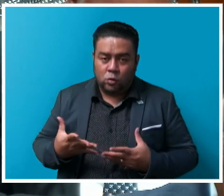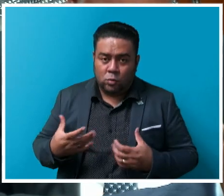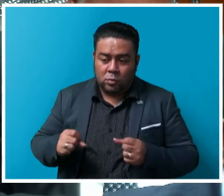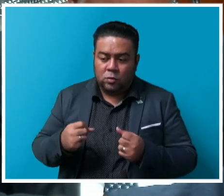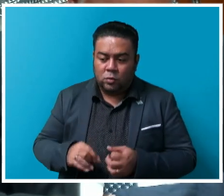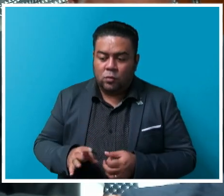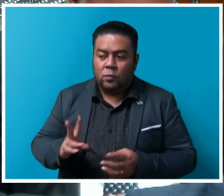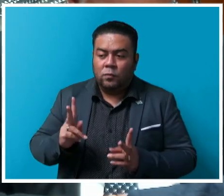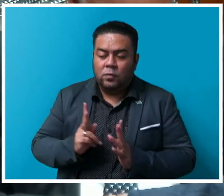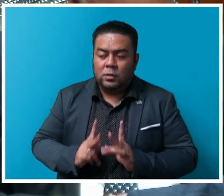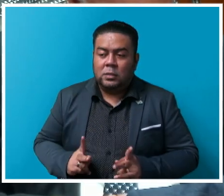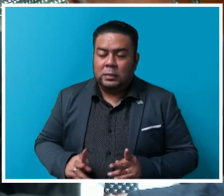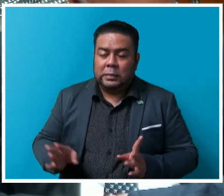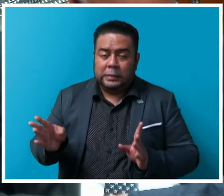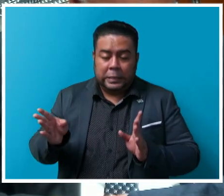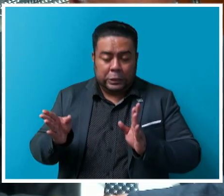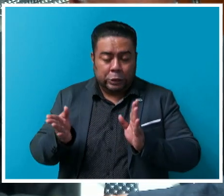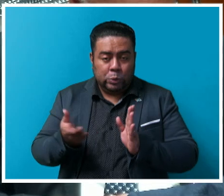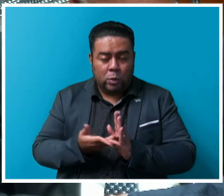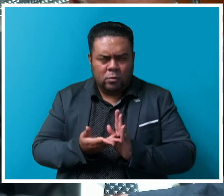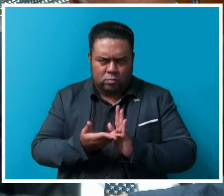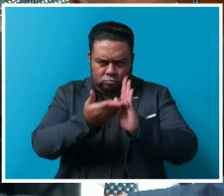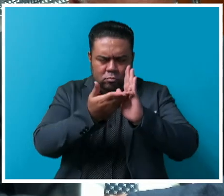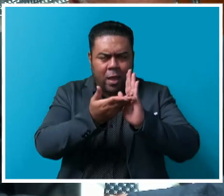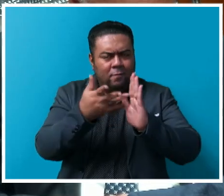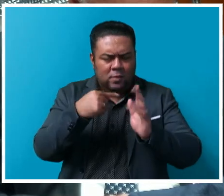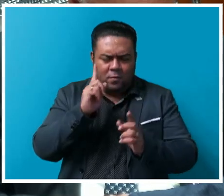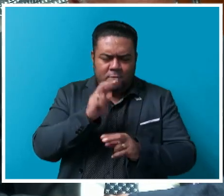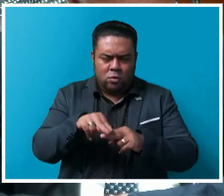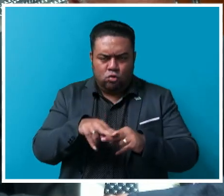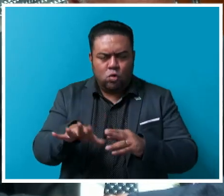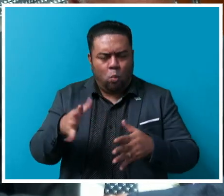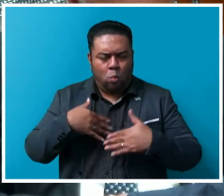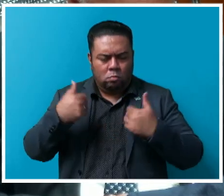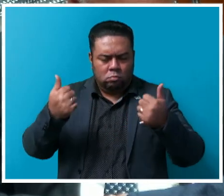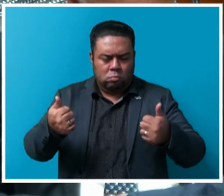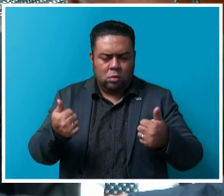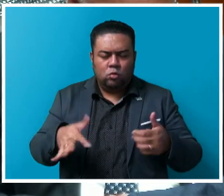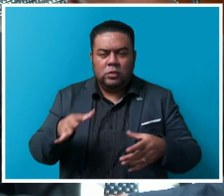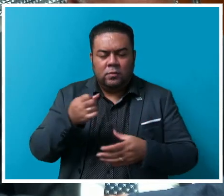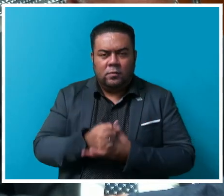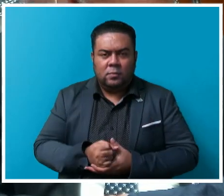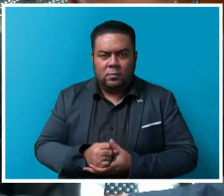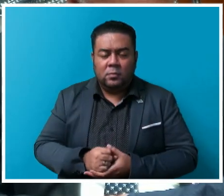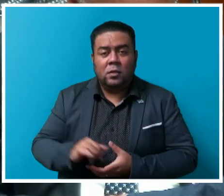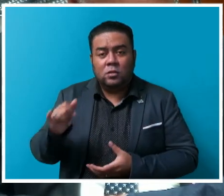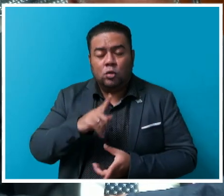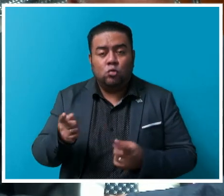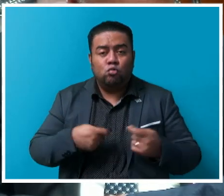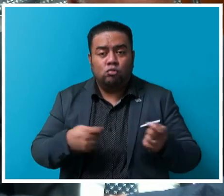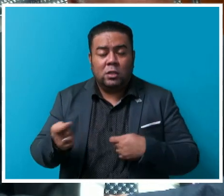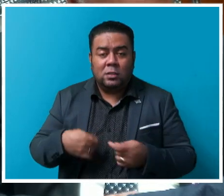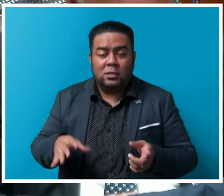fiscal discipline have positioned Fiji very well to solidify its position as a trade,